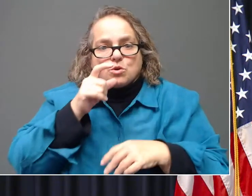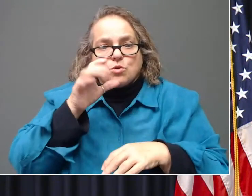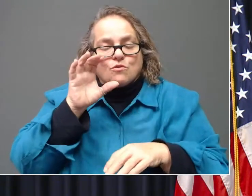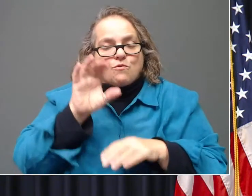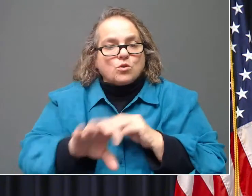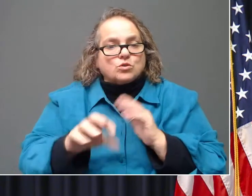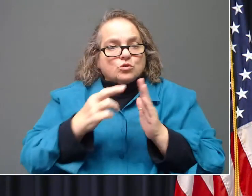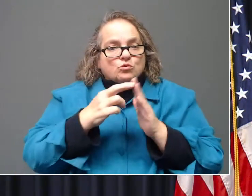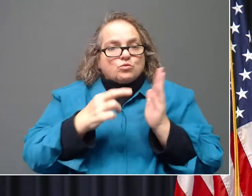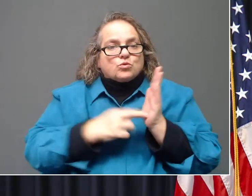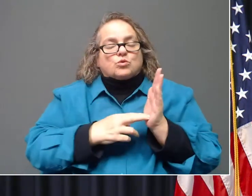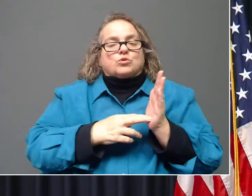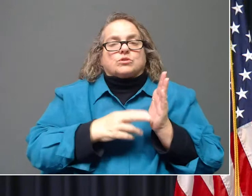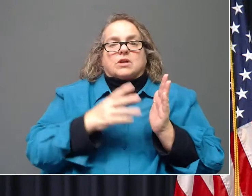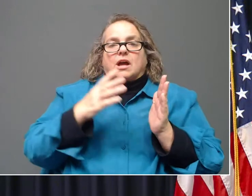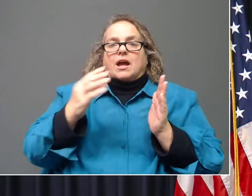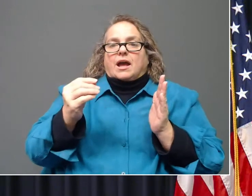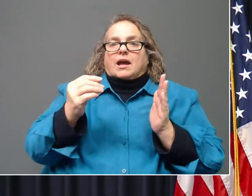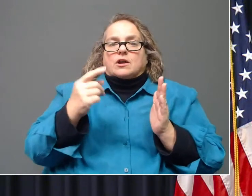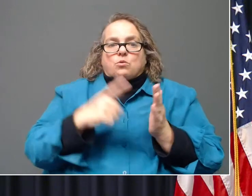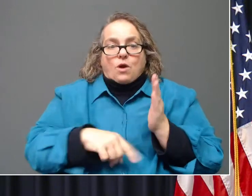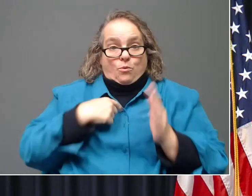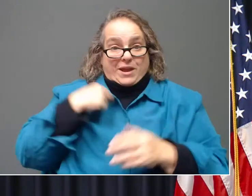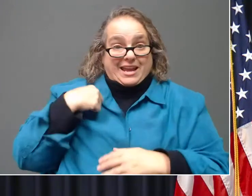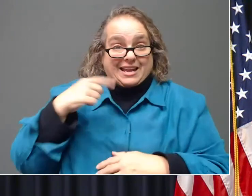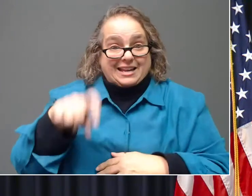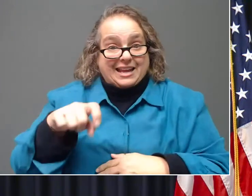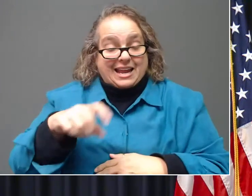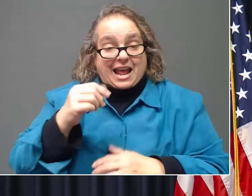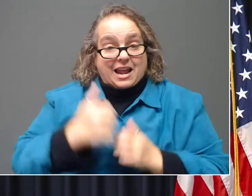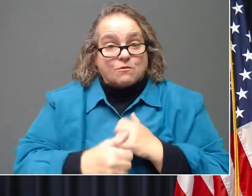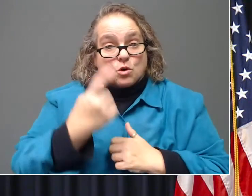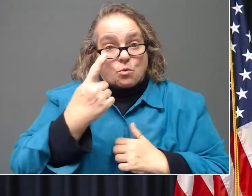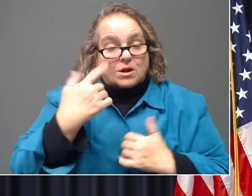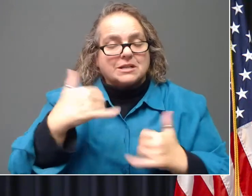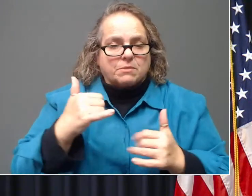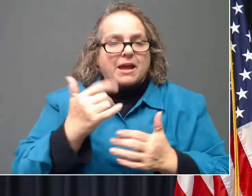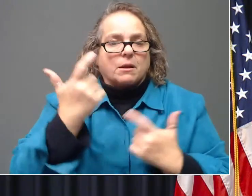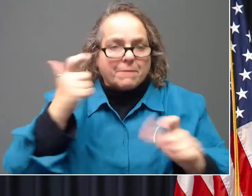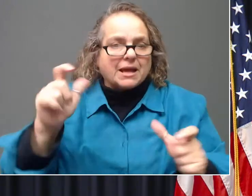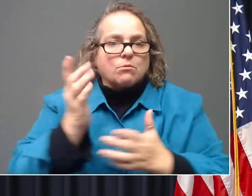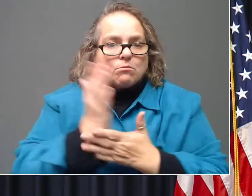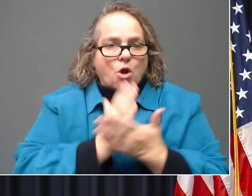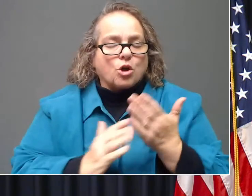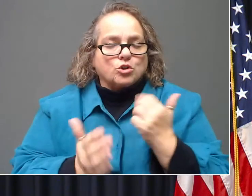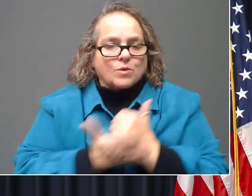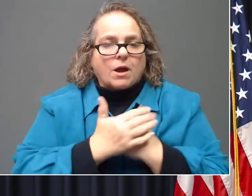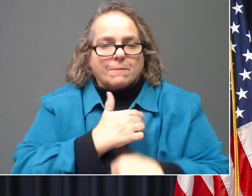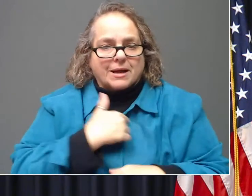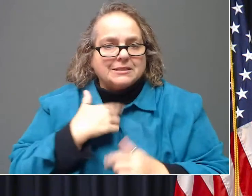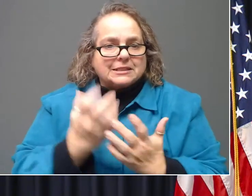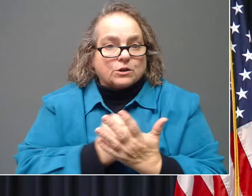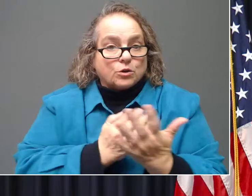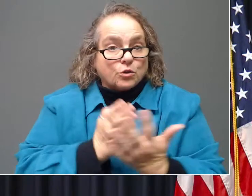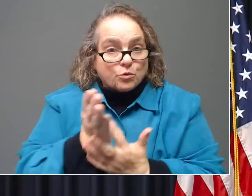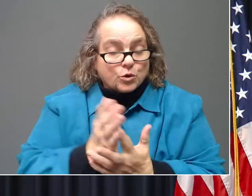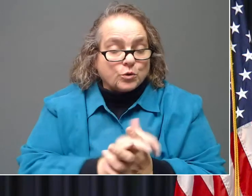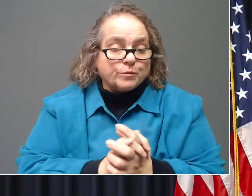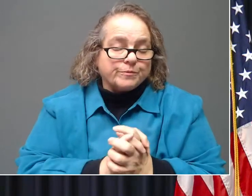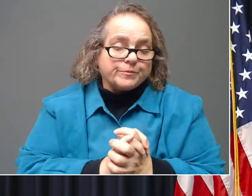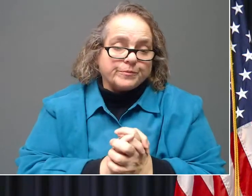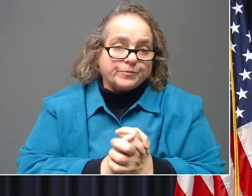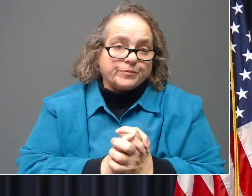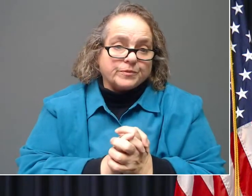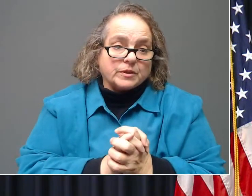and the regulations that we need. Everybody's playing a part to help us get through this. So the 4